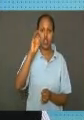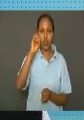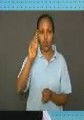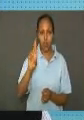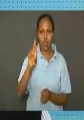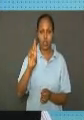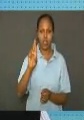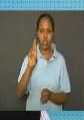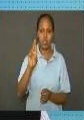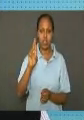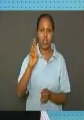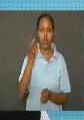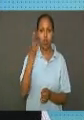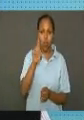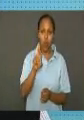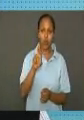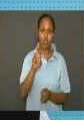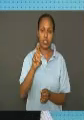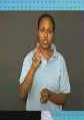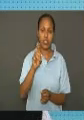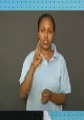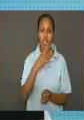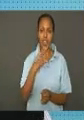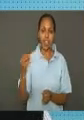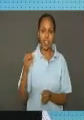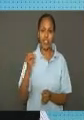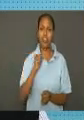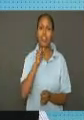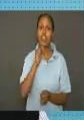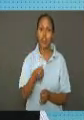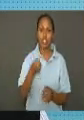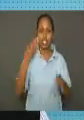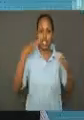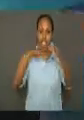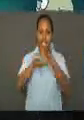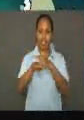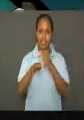NOR, OR, and NOT gate.